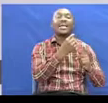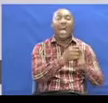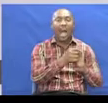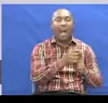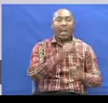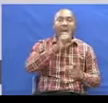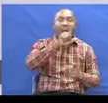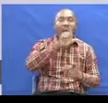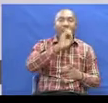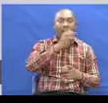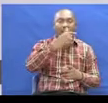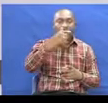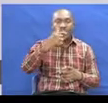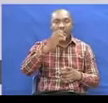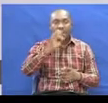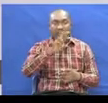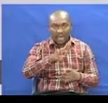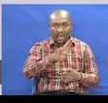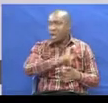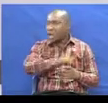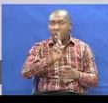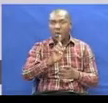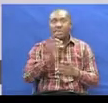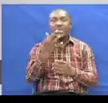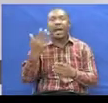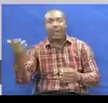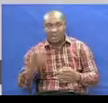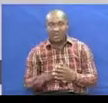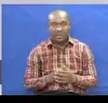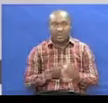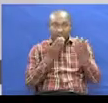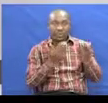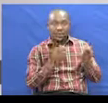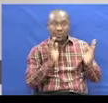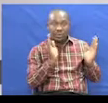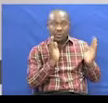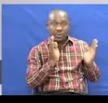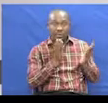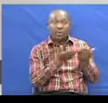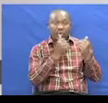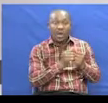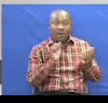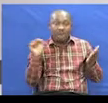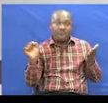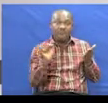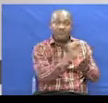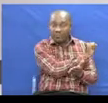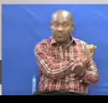variable, you have to remove 3. Okay? So let us do